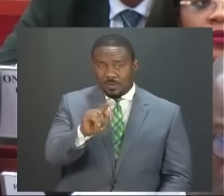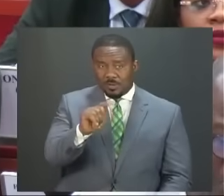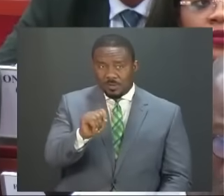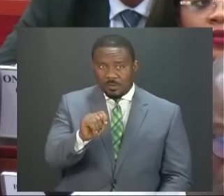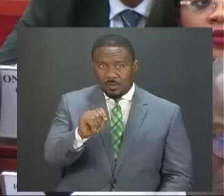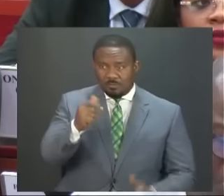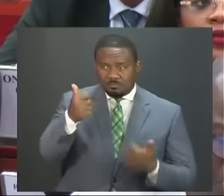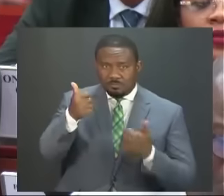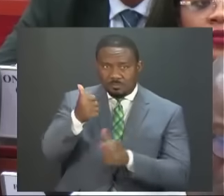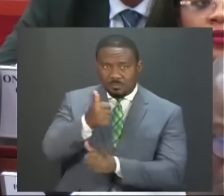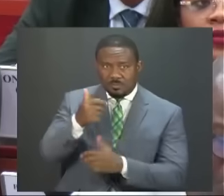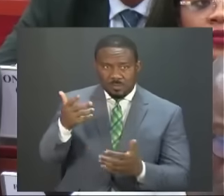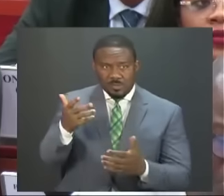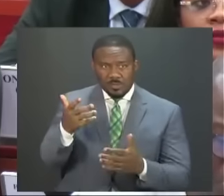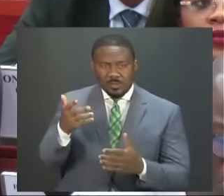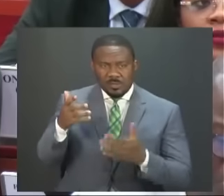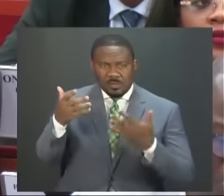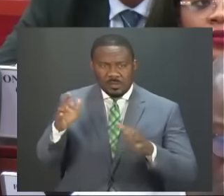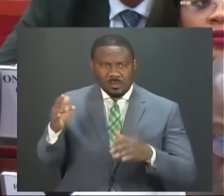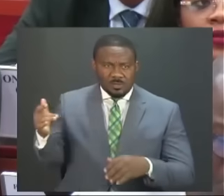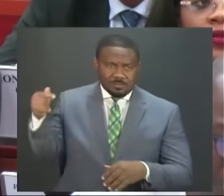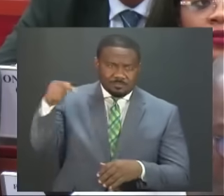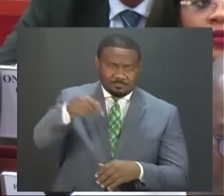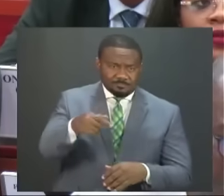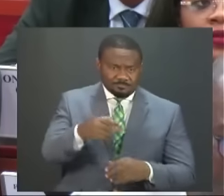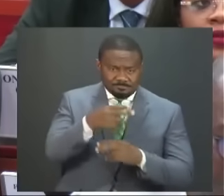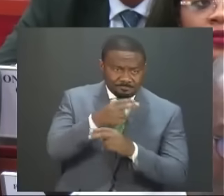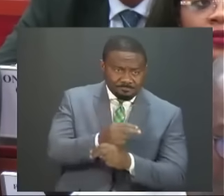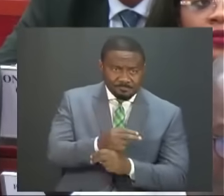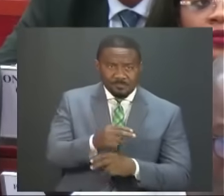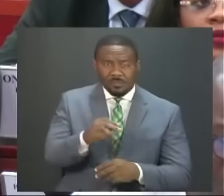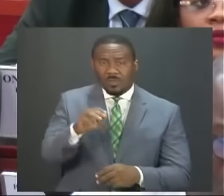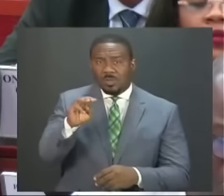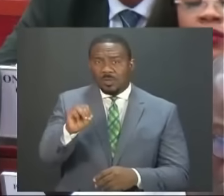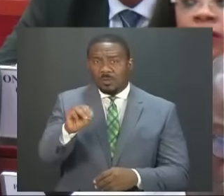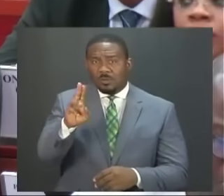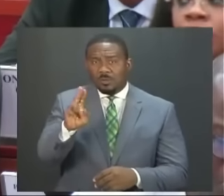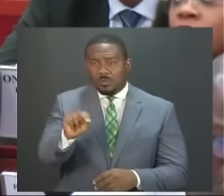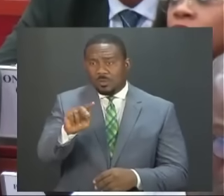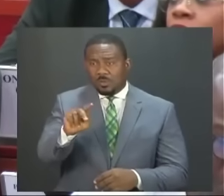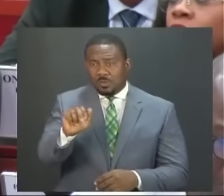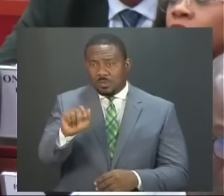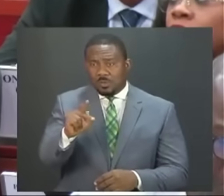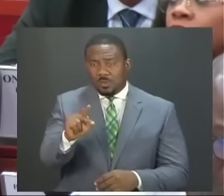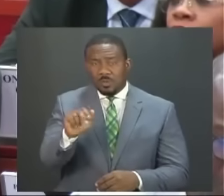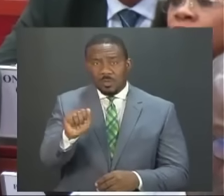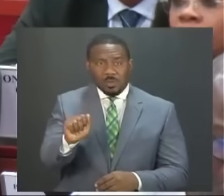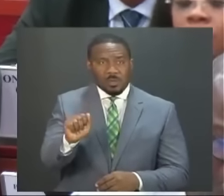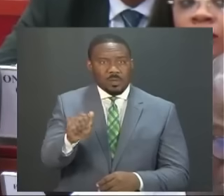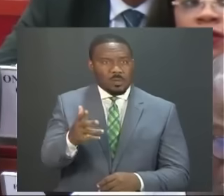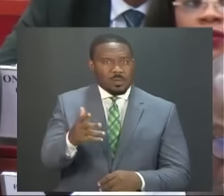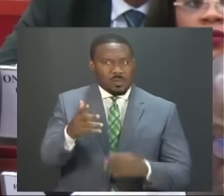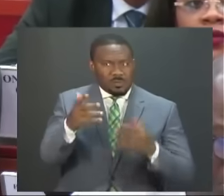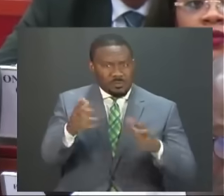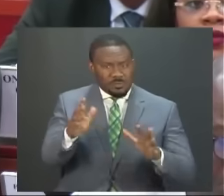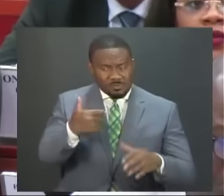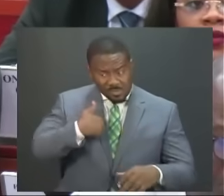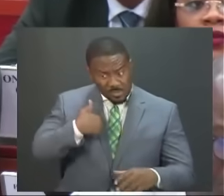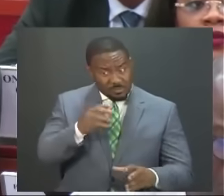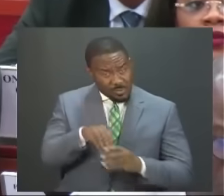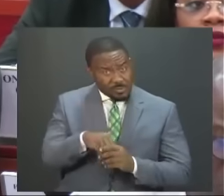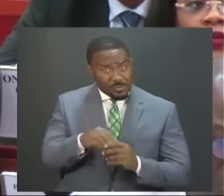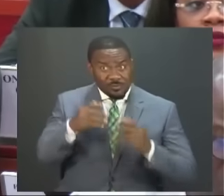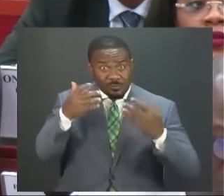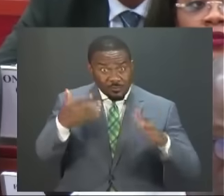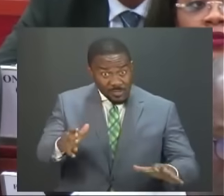ministers, after sitting in Cabinet, Honorable Aaron Edrisu, Honorable Mutaka, Mangun Self, and other colleagues moved to this house. Mr.